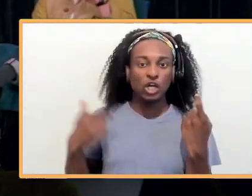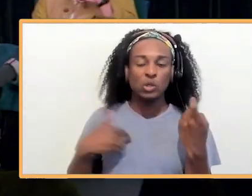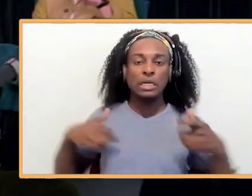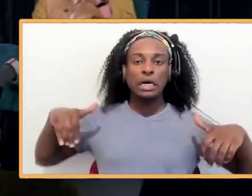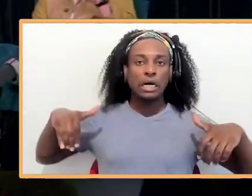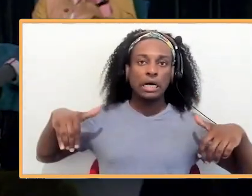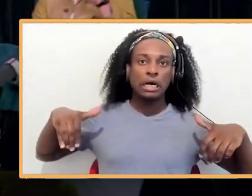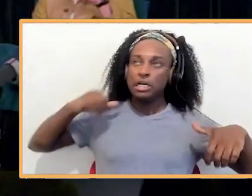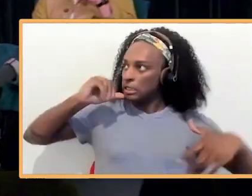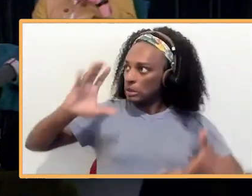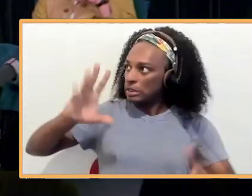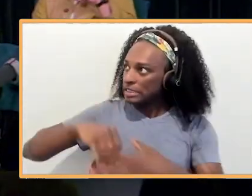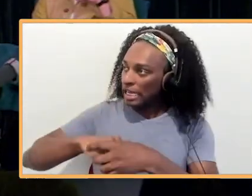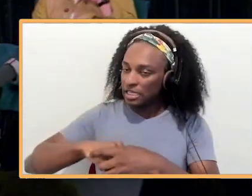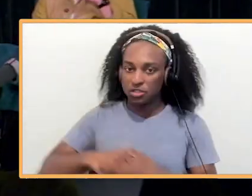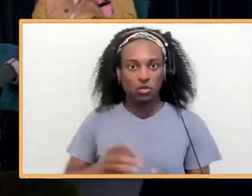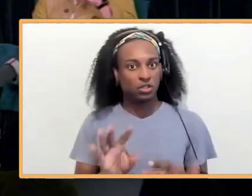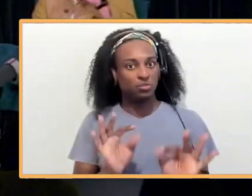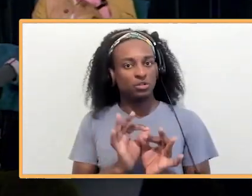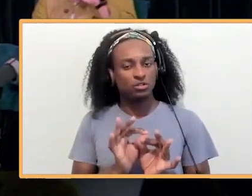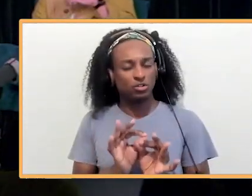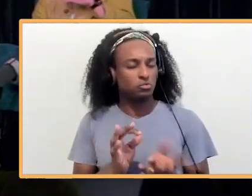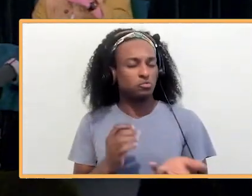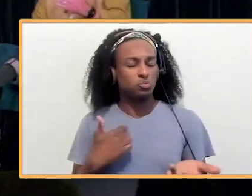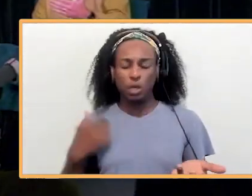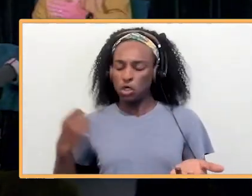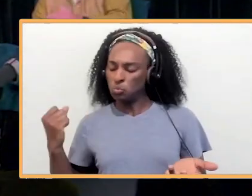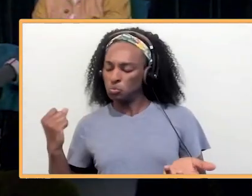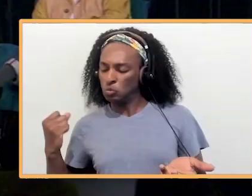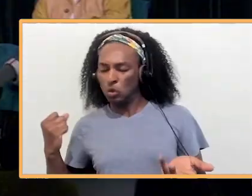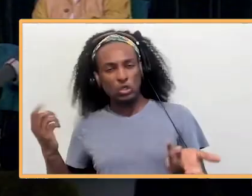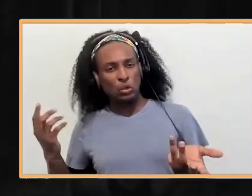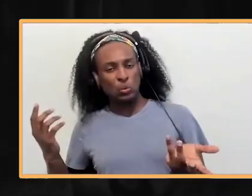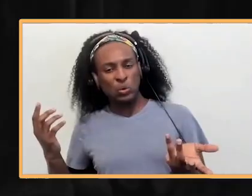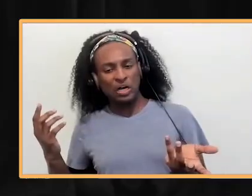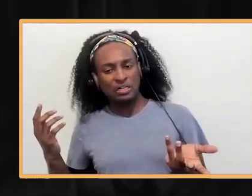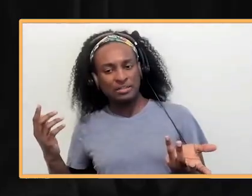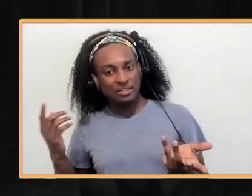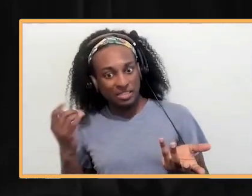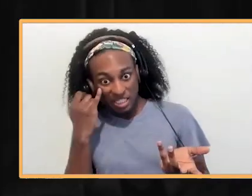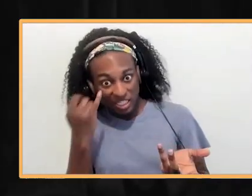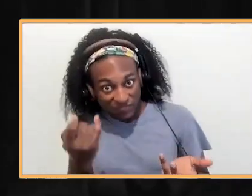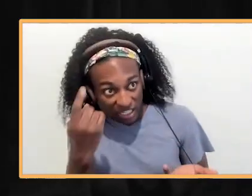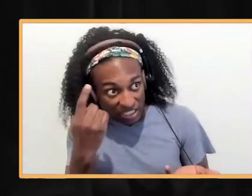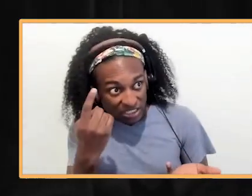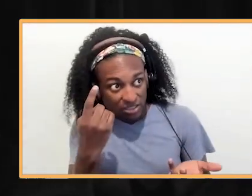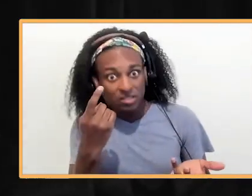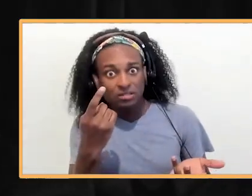is understanding the precondition for my participation in the justice that I'm being summoned